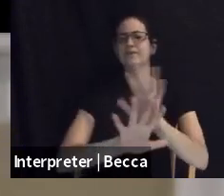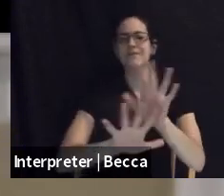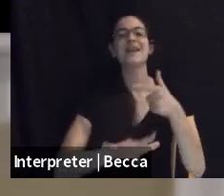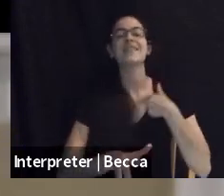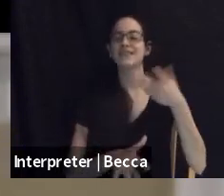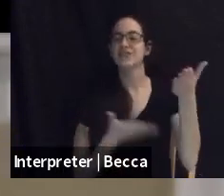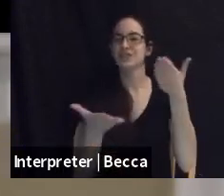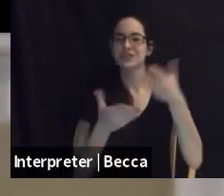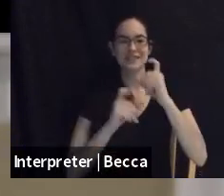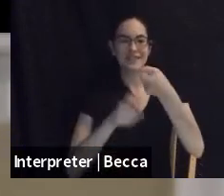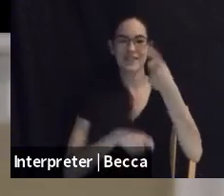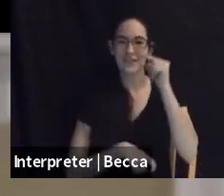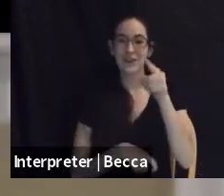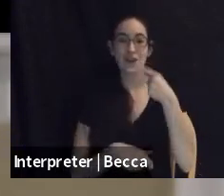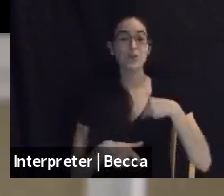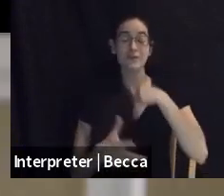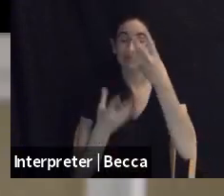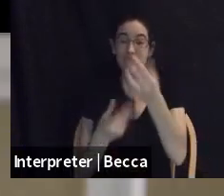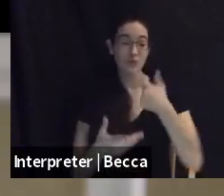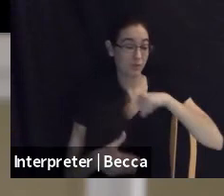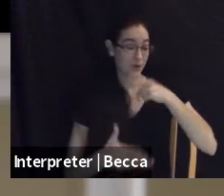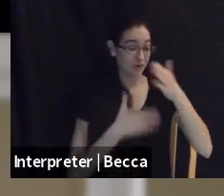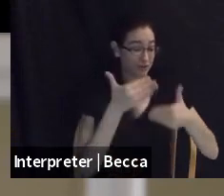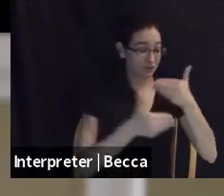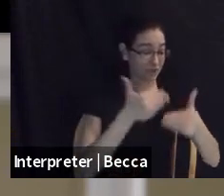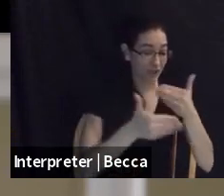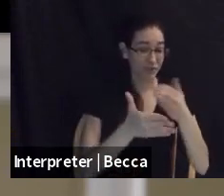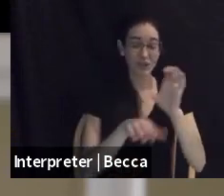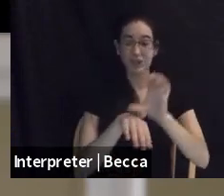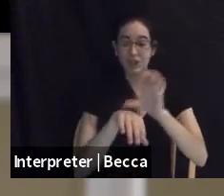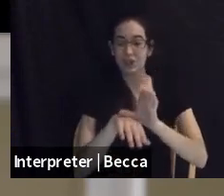you. We just want you to know that we're a generous church. To give, go to